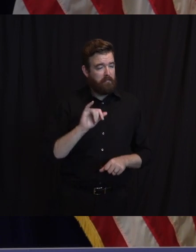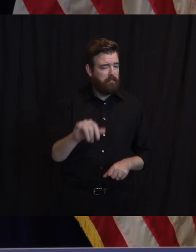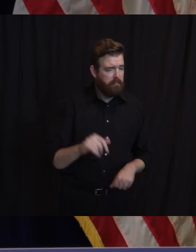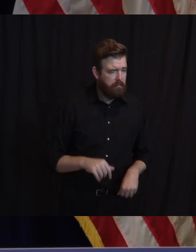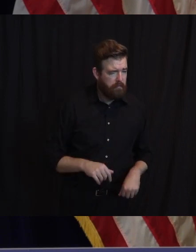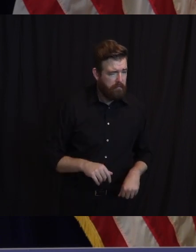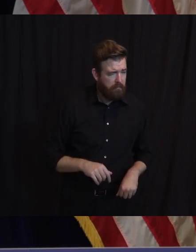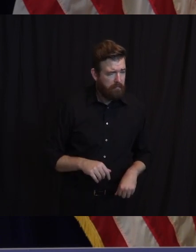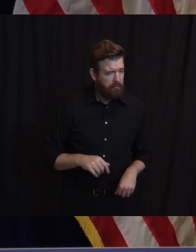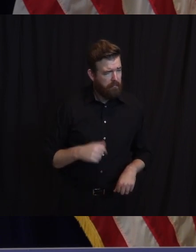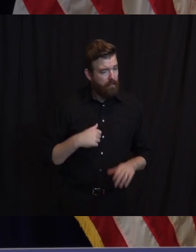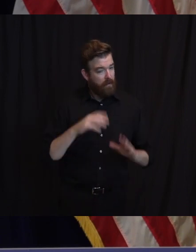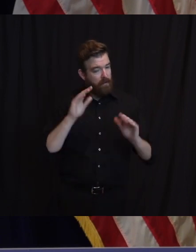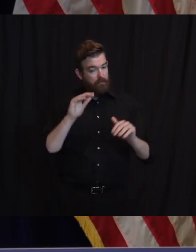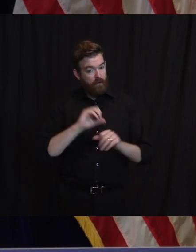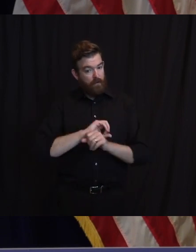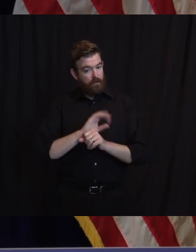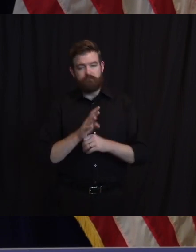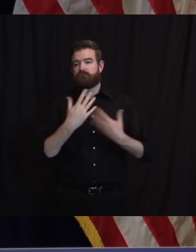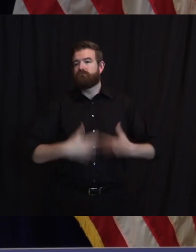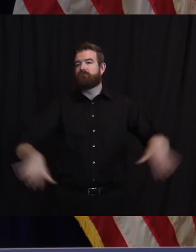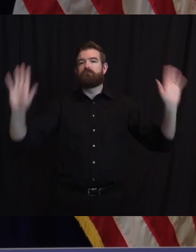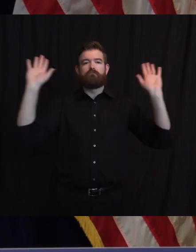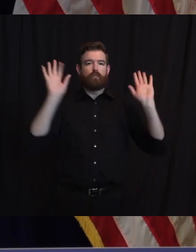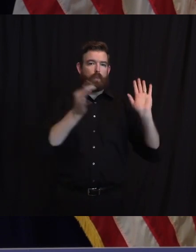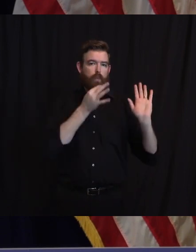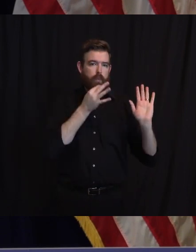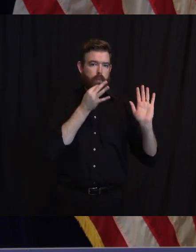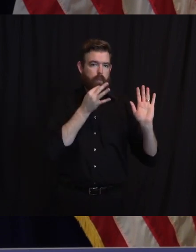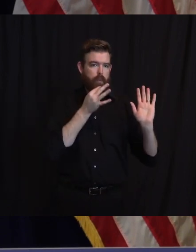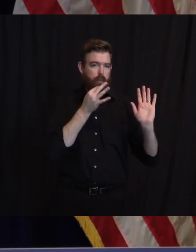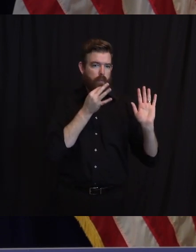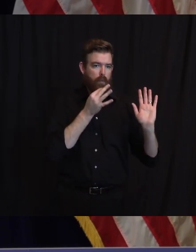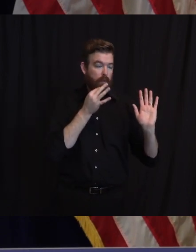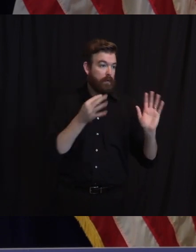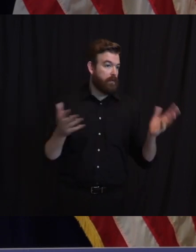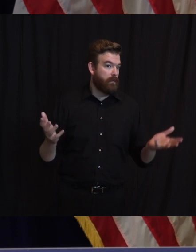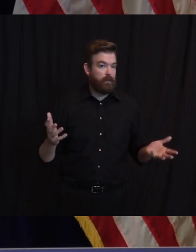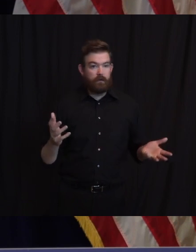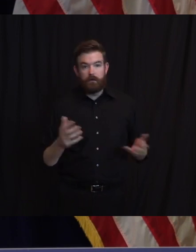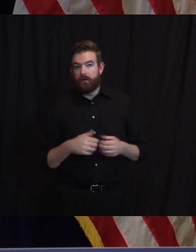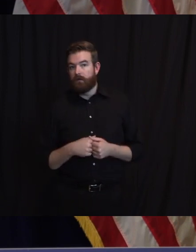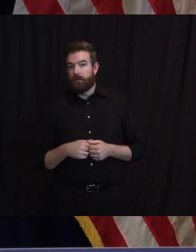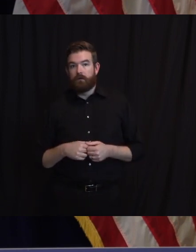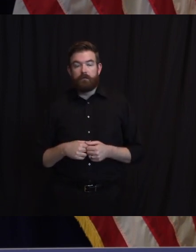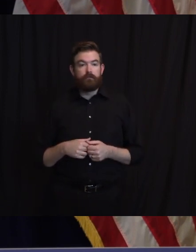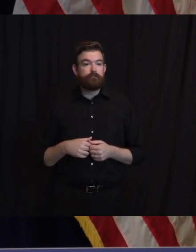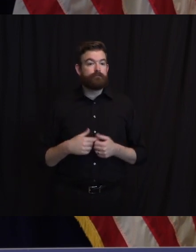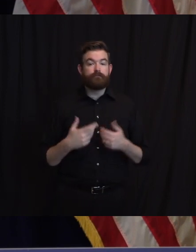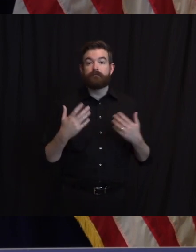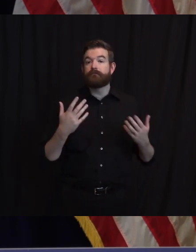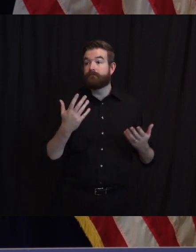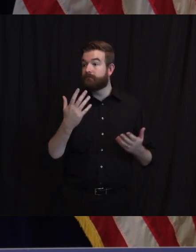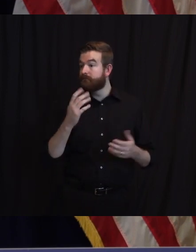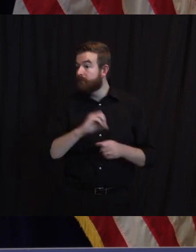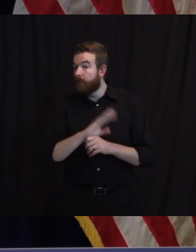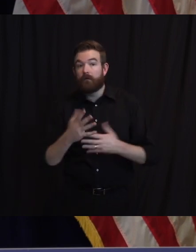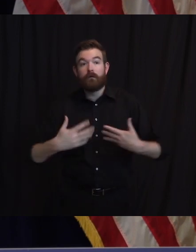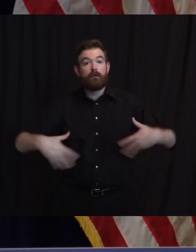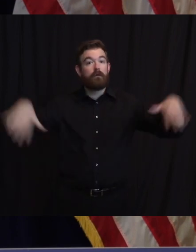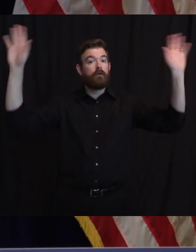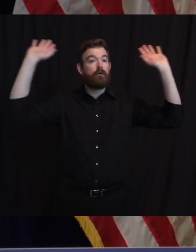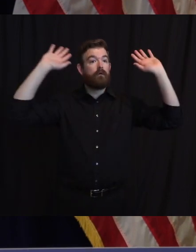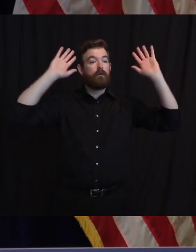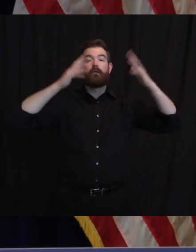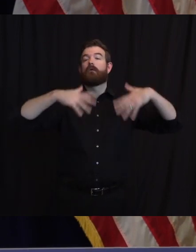point, even if we're changed permanently, which we are in terms of social distancing and handshakes and face coverings, we hope we can get through